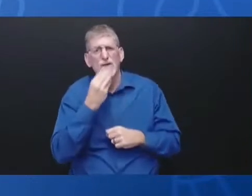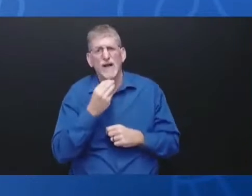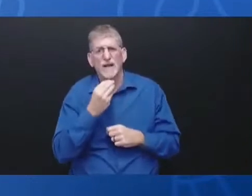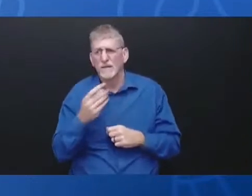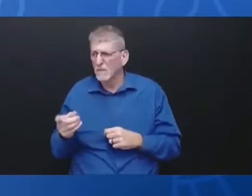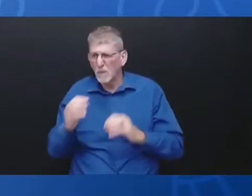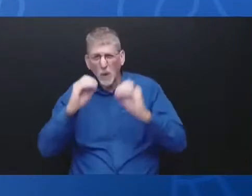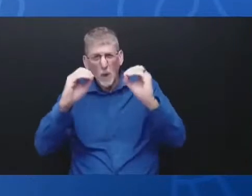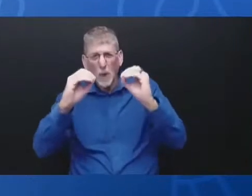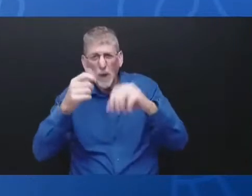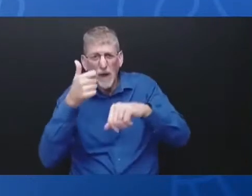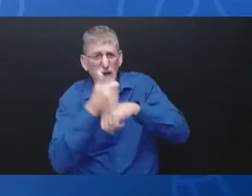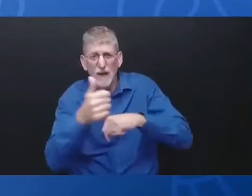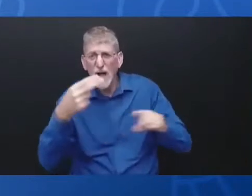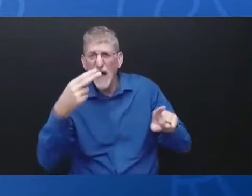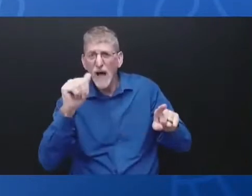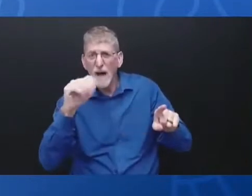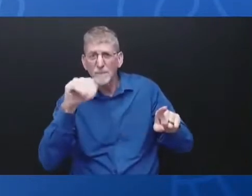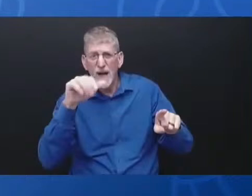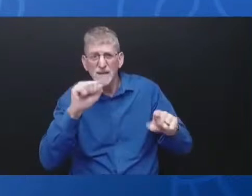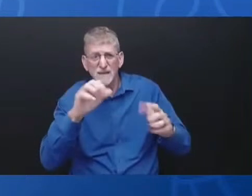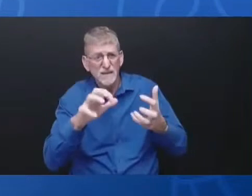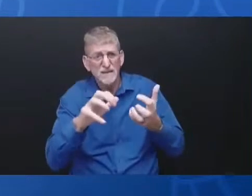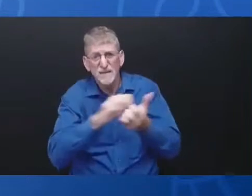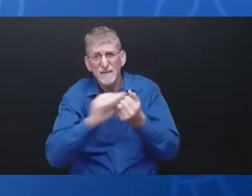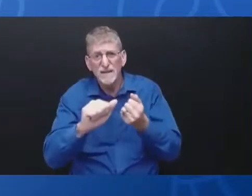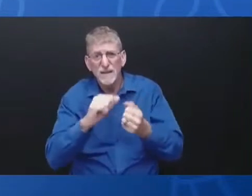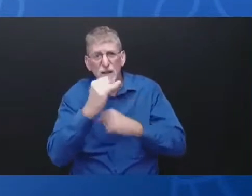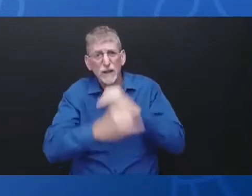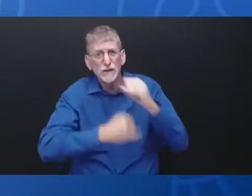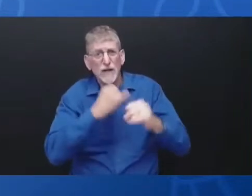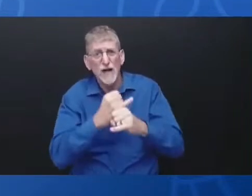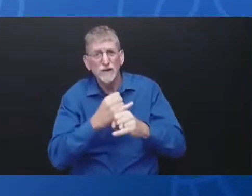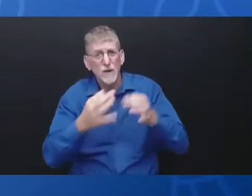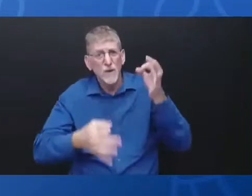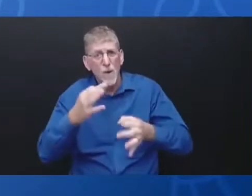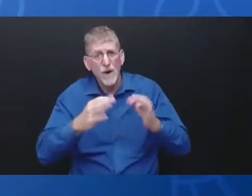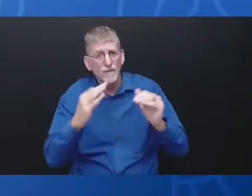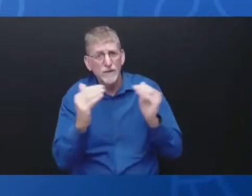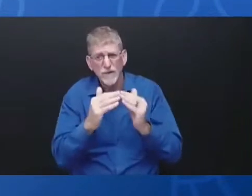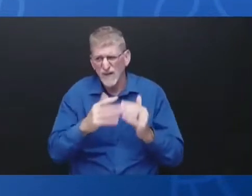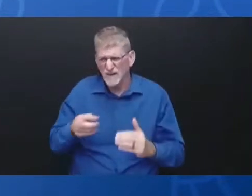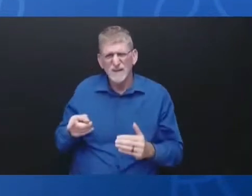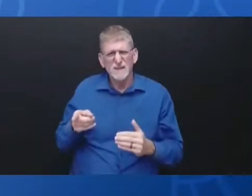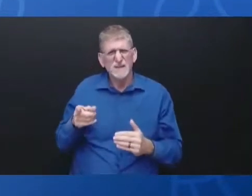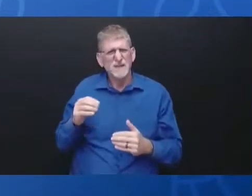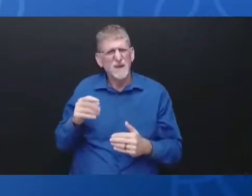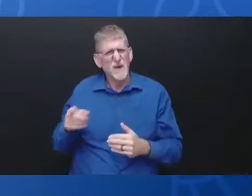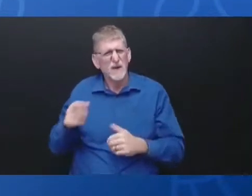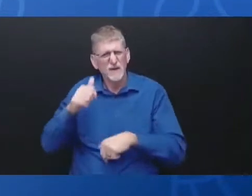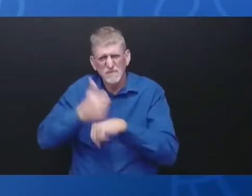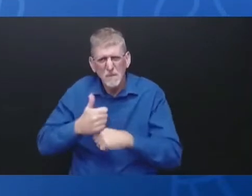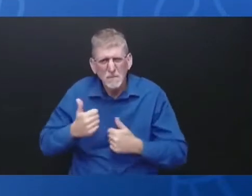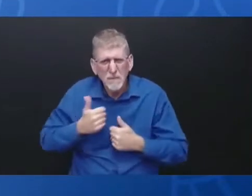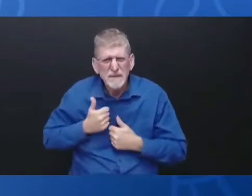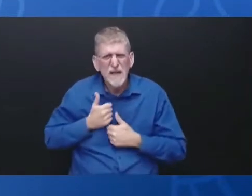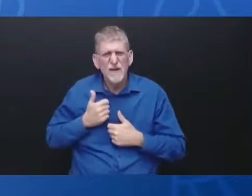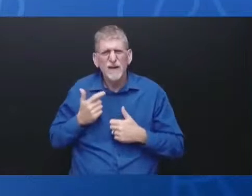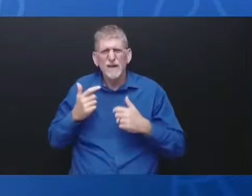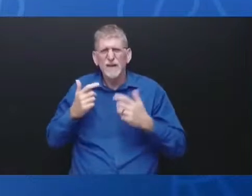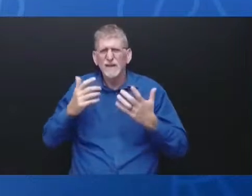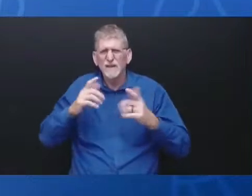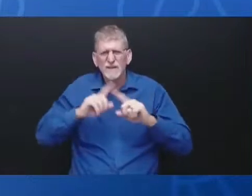and reinvigorating its relationship with Iran to develop commercial, military, and nuclear arrangements. So this isn't one just of demeanor